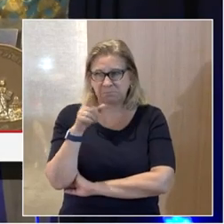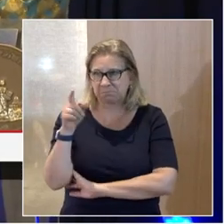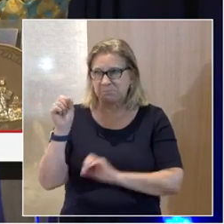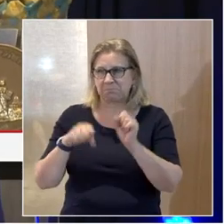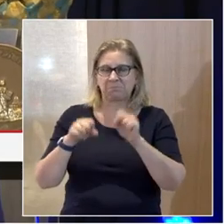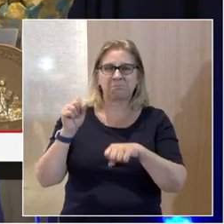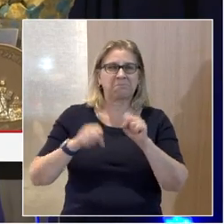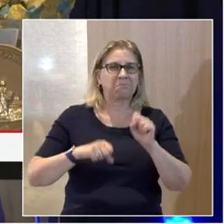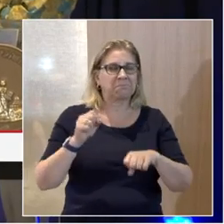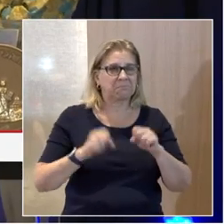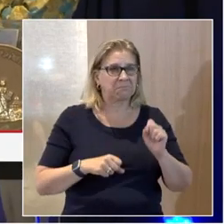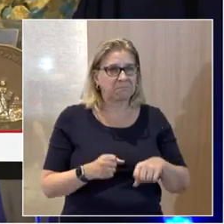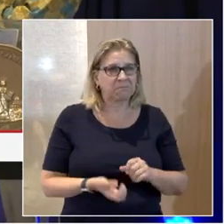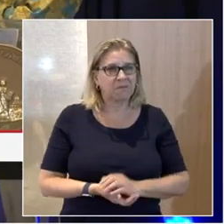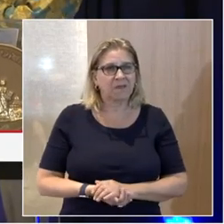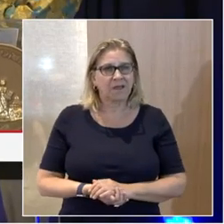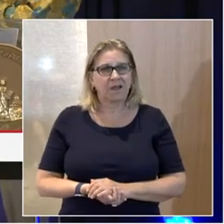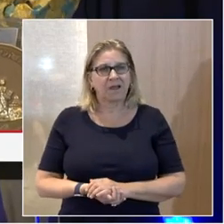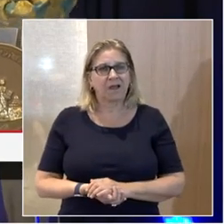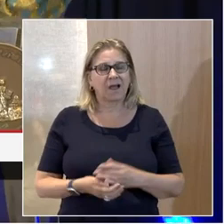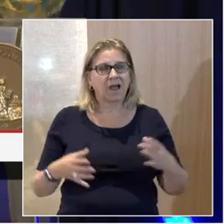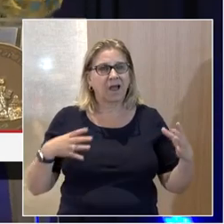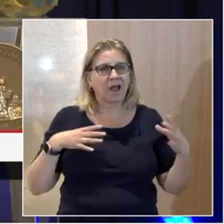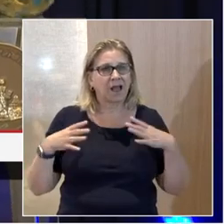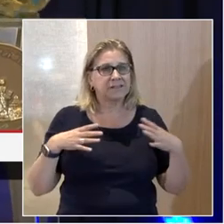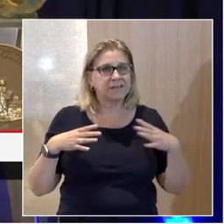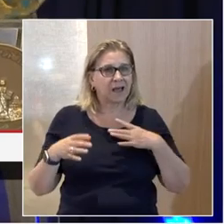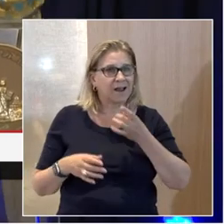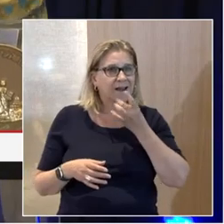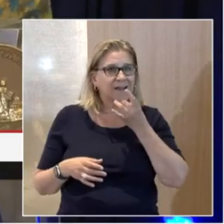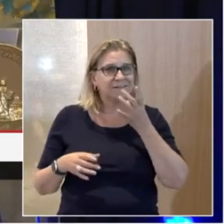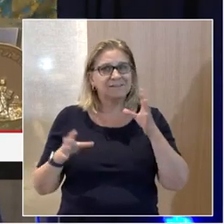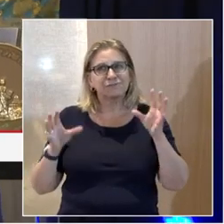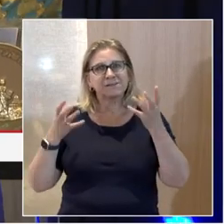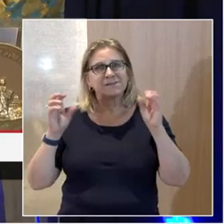Holiday lights, New Year's Eve ball drop, that's big.